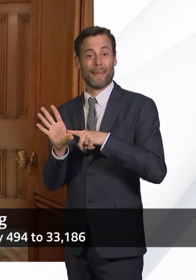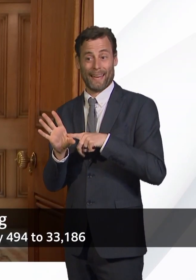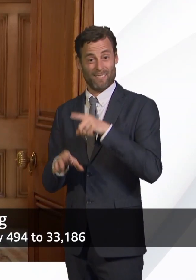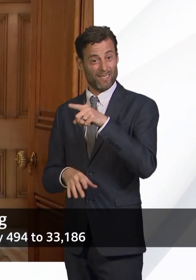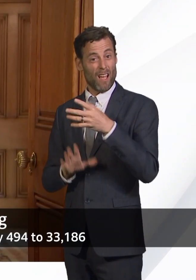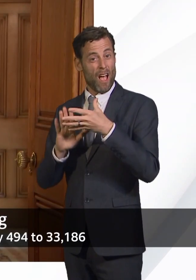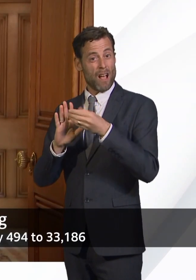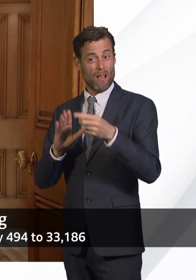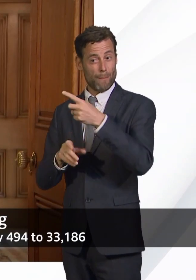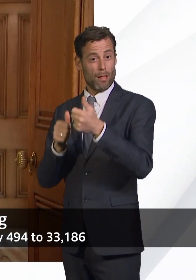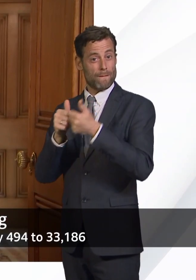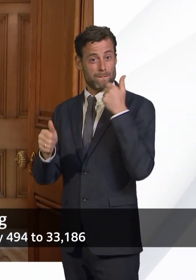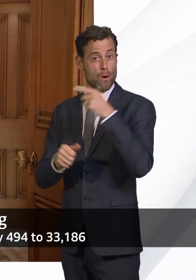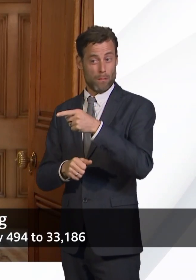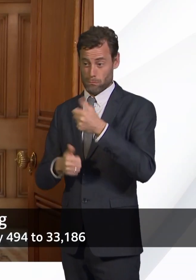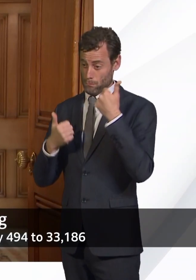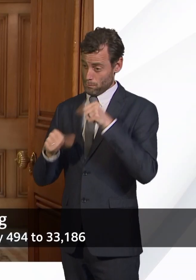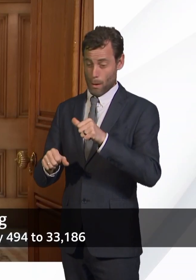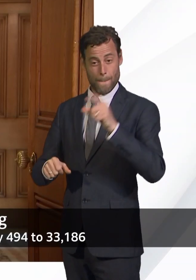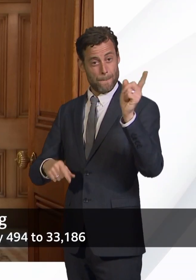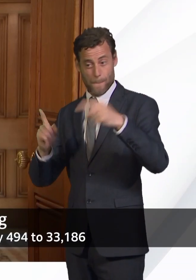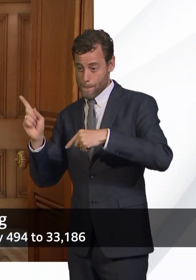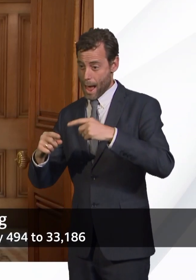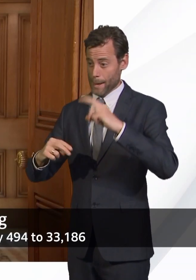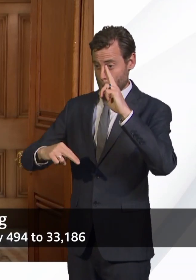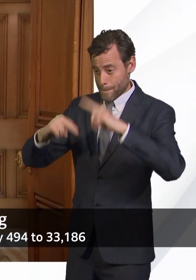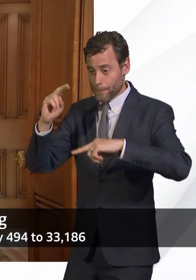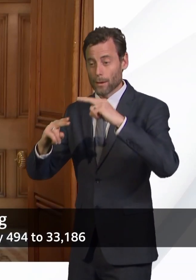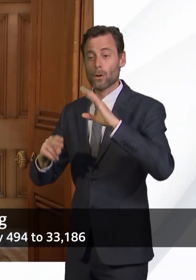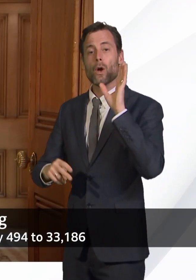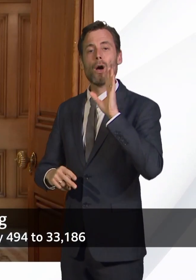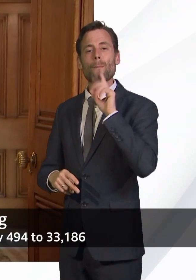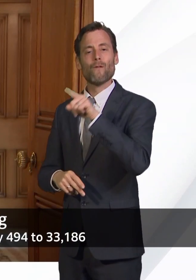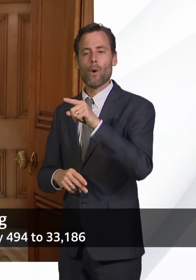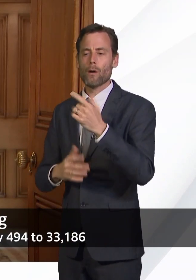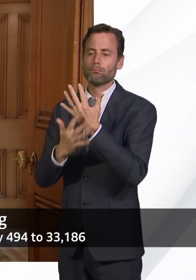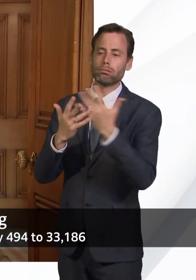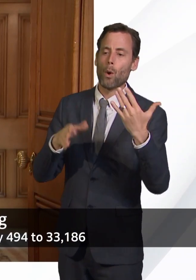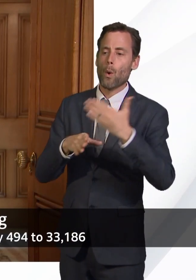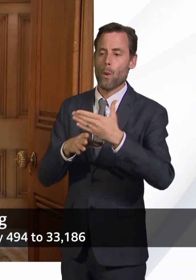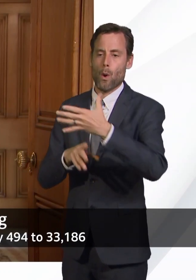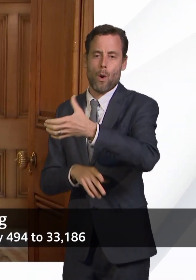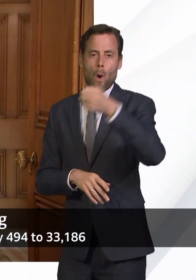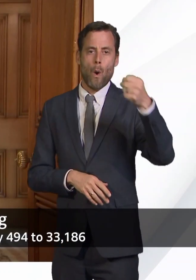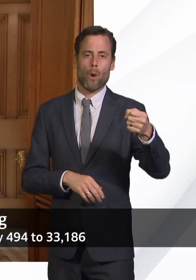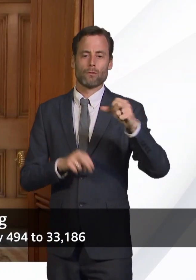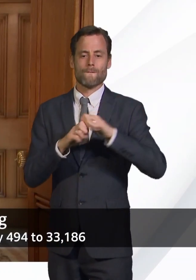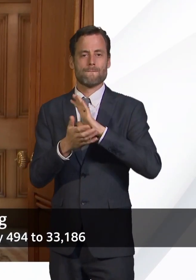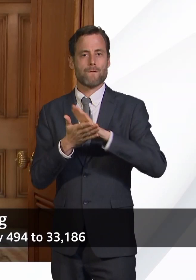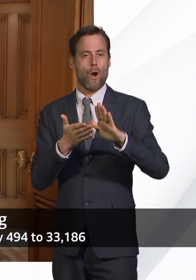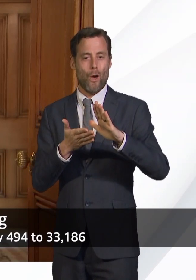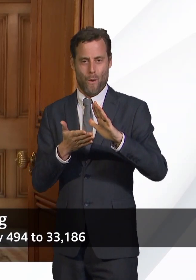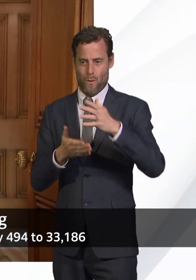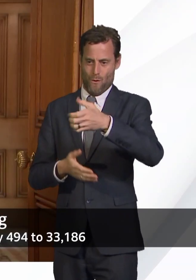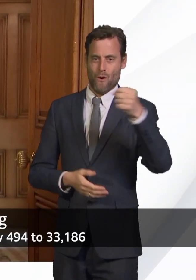majority of their sites and have started removing staff from the furlough scheme and getting back to work on full pay. They are offering